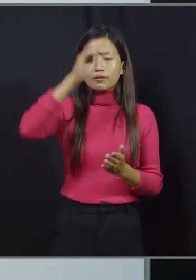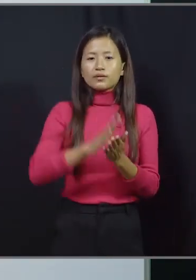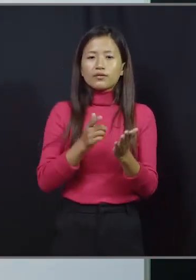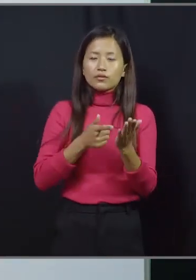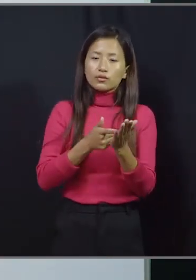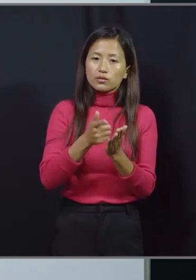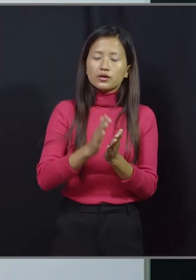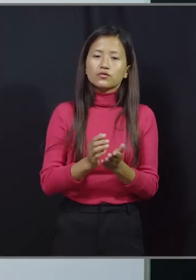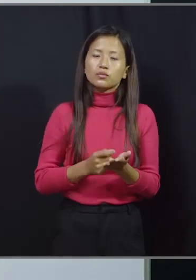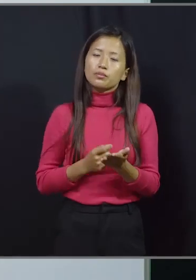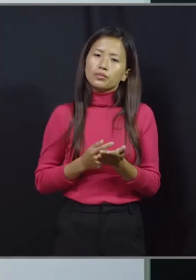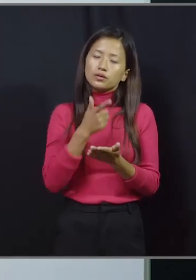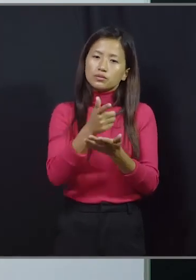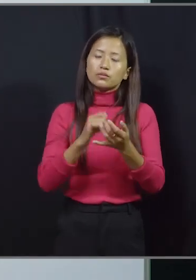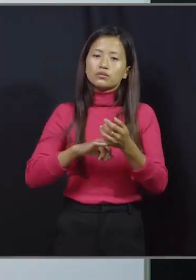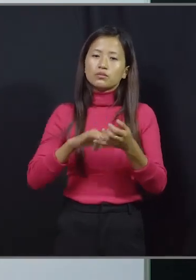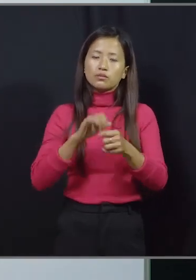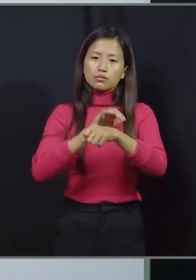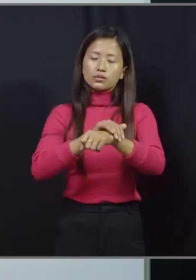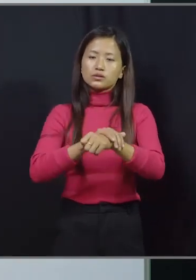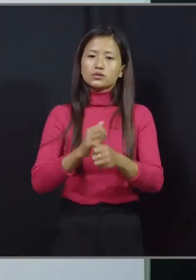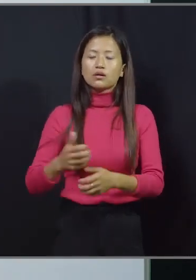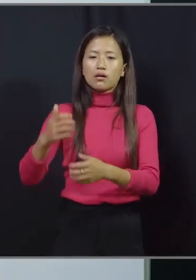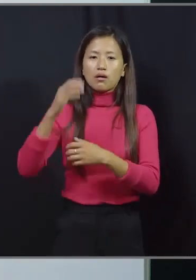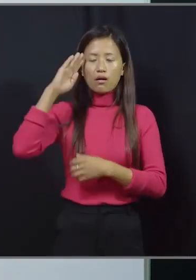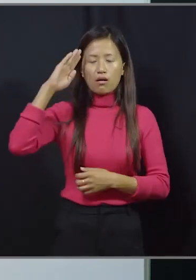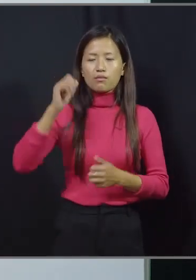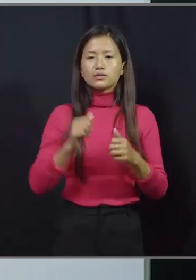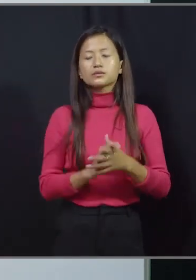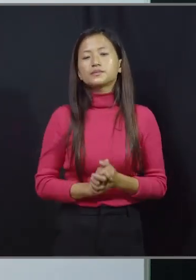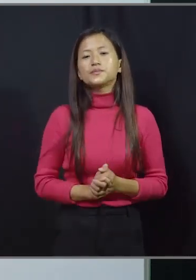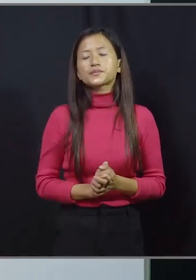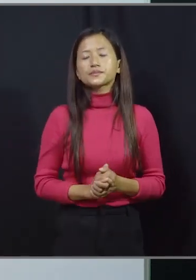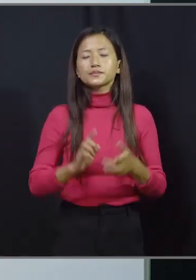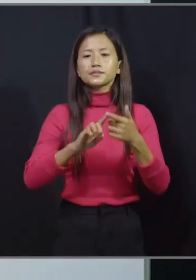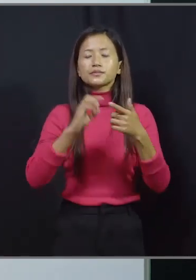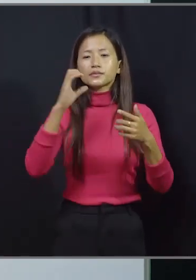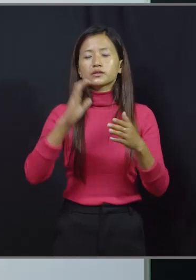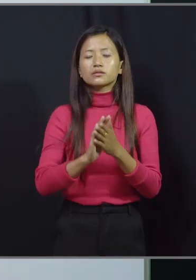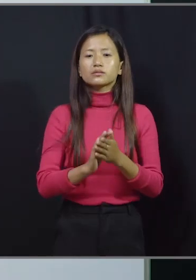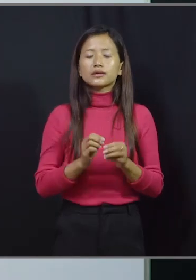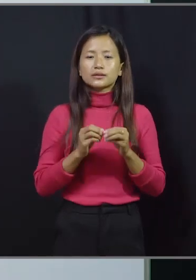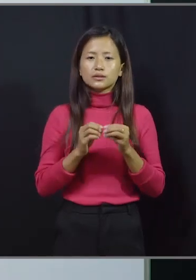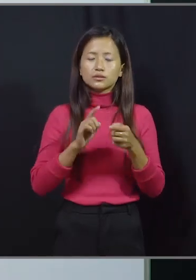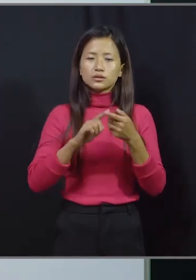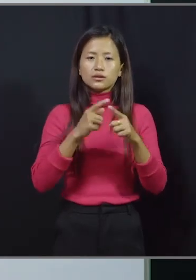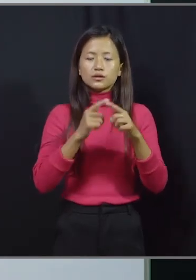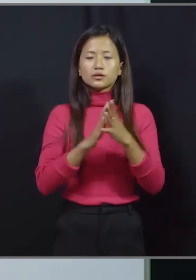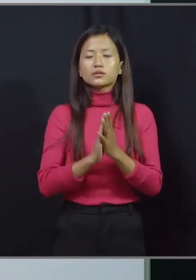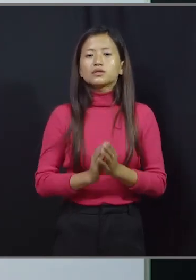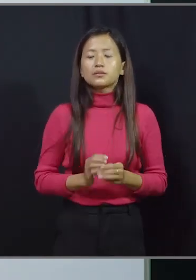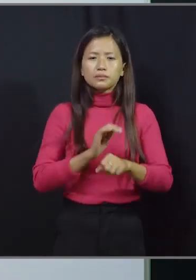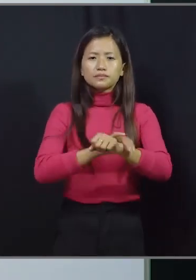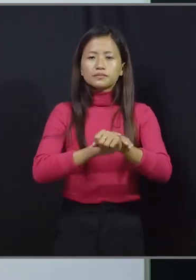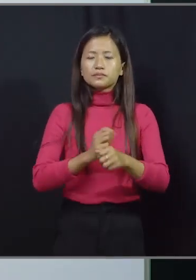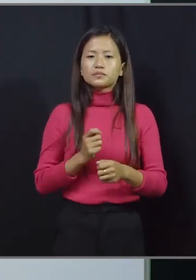pay wages or salary to those British armies. In a sense that it's an economic exploitation. Why? Because the British no longer